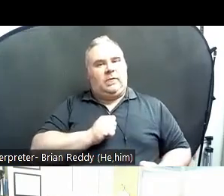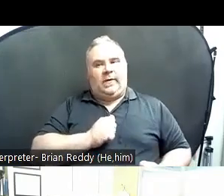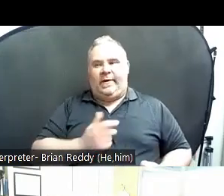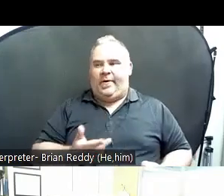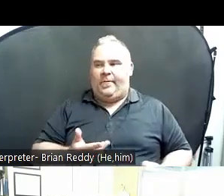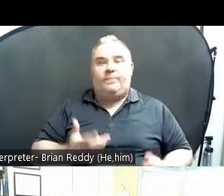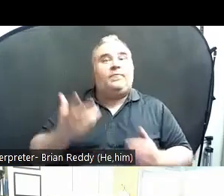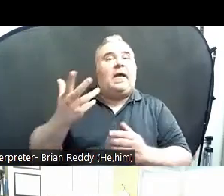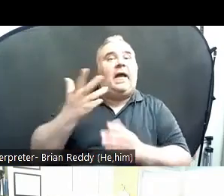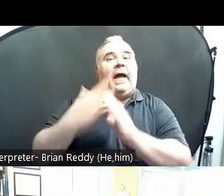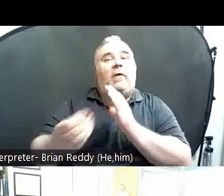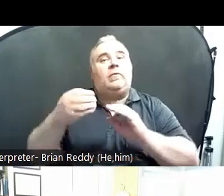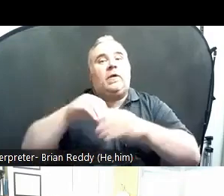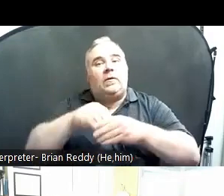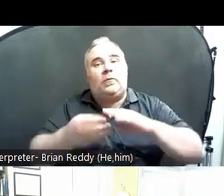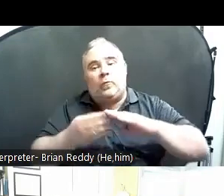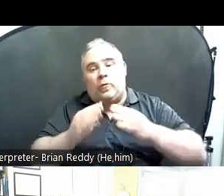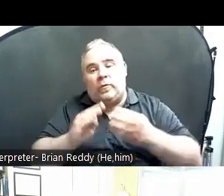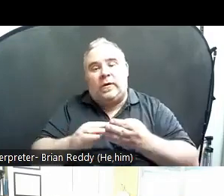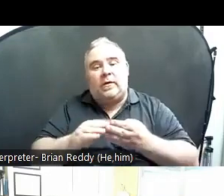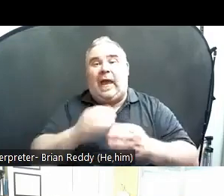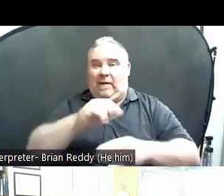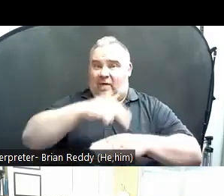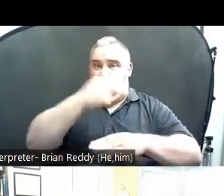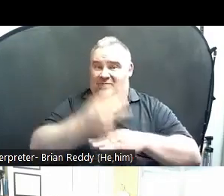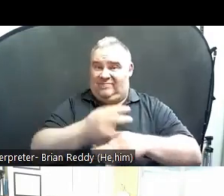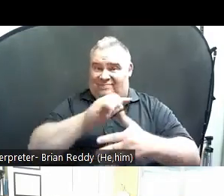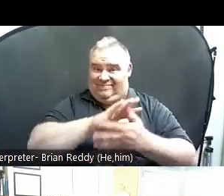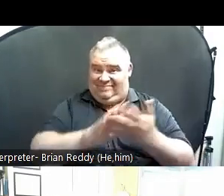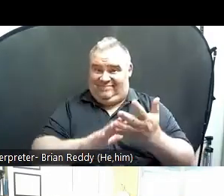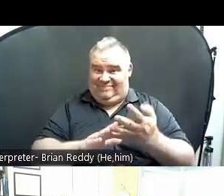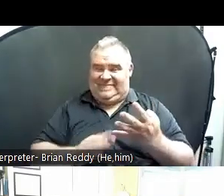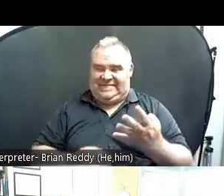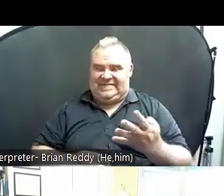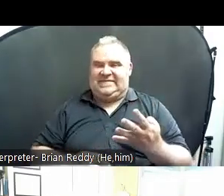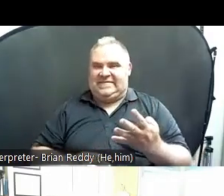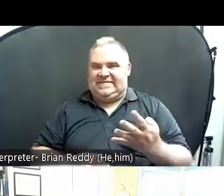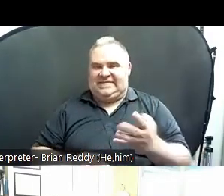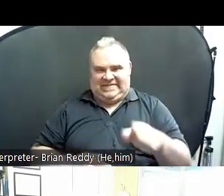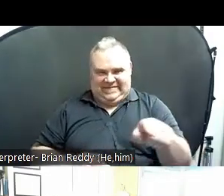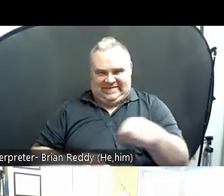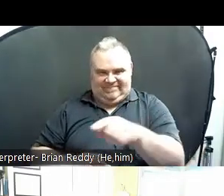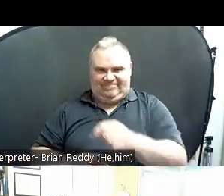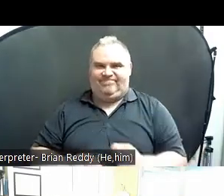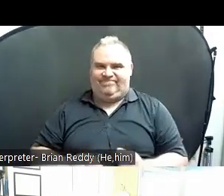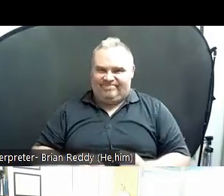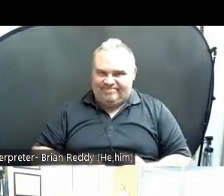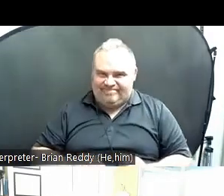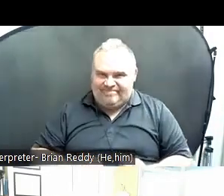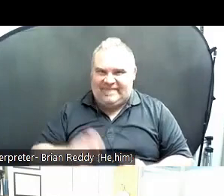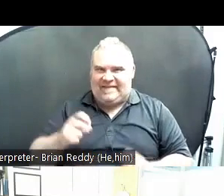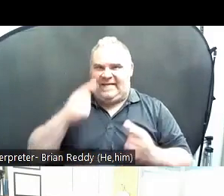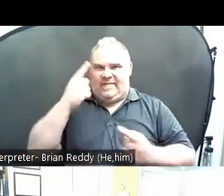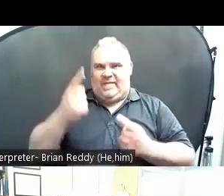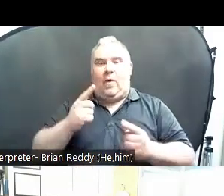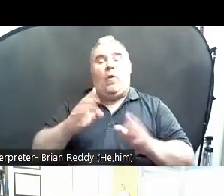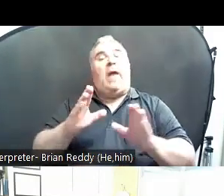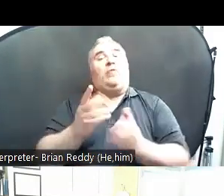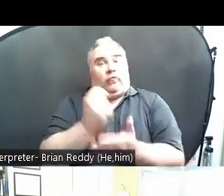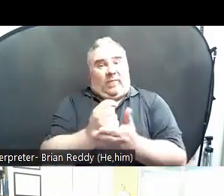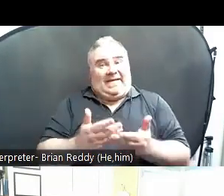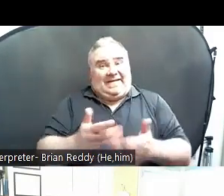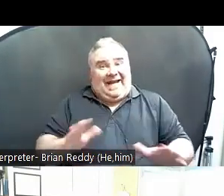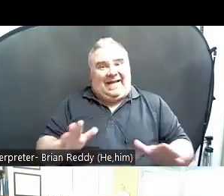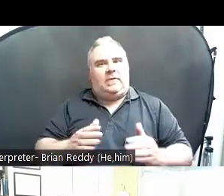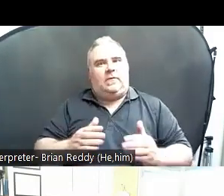to go out into the community, and falls. And so we need to do a better job of thinking about toxicity and symptoms after treatment